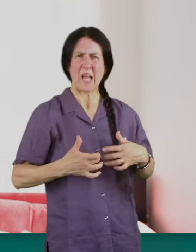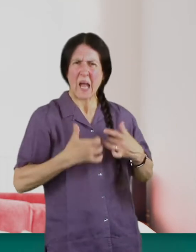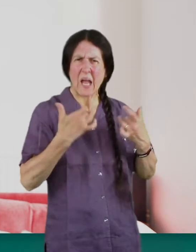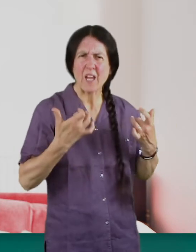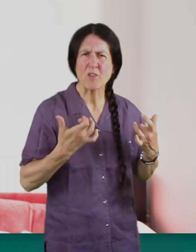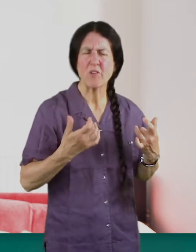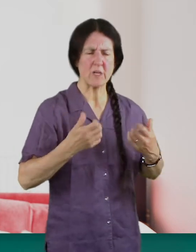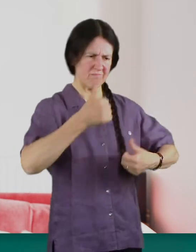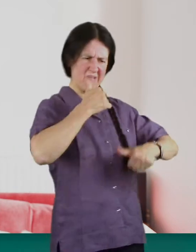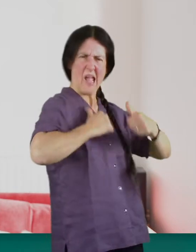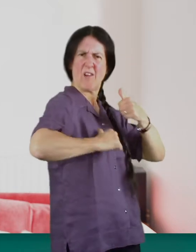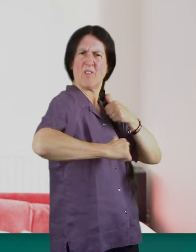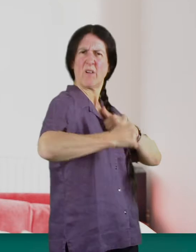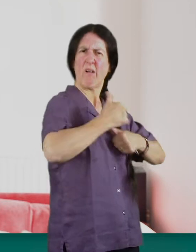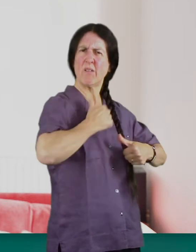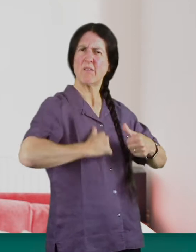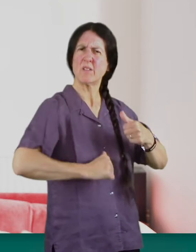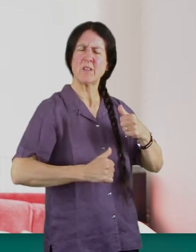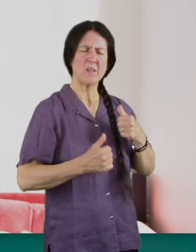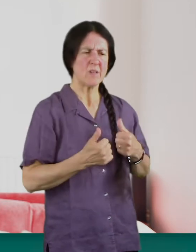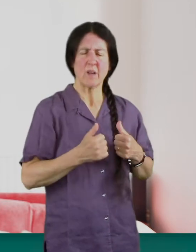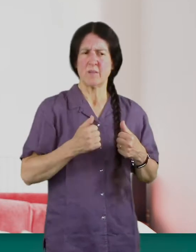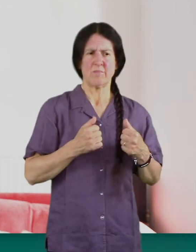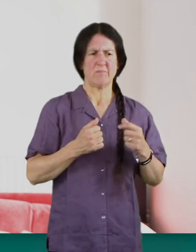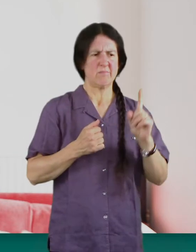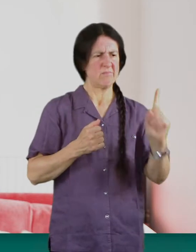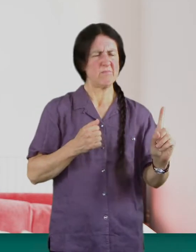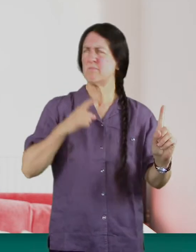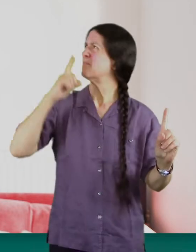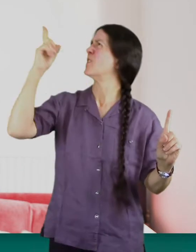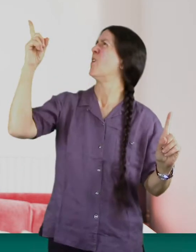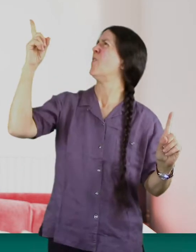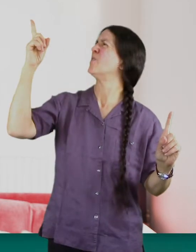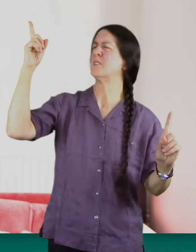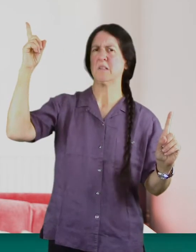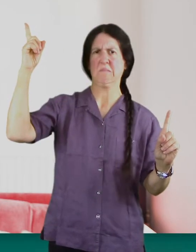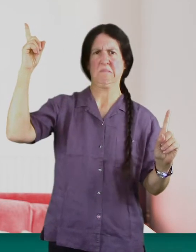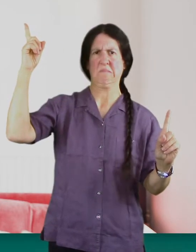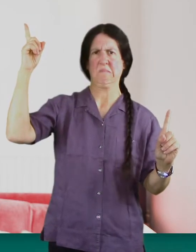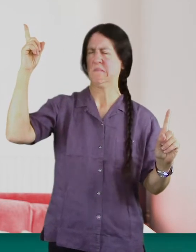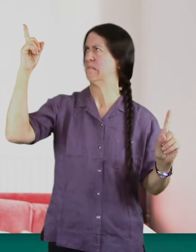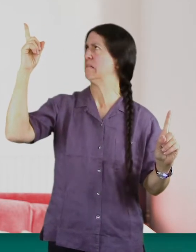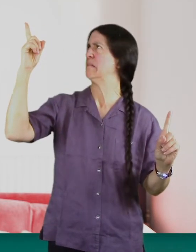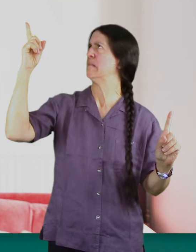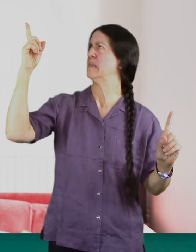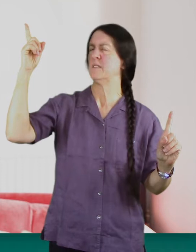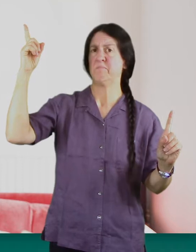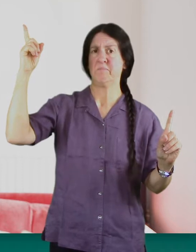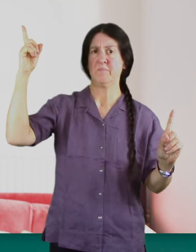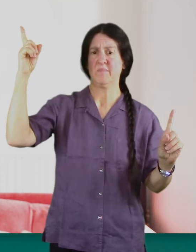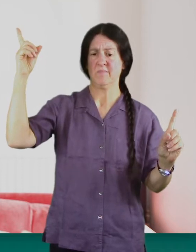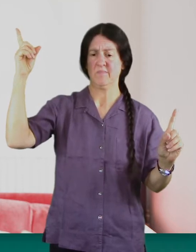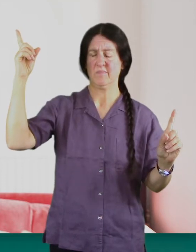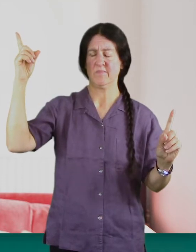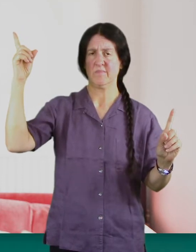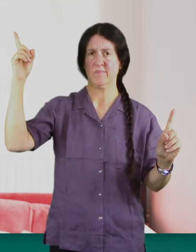vengeful Samson and God. And it feels like they don't really go together. And what I want to